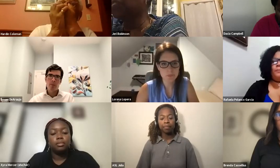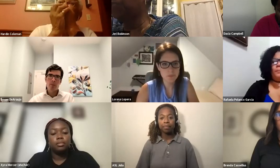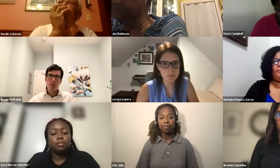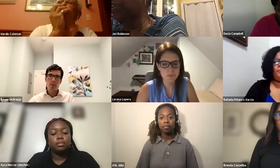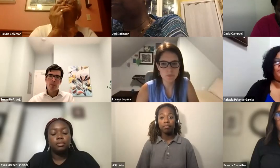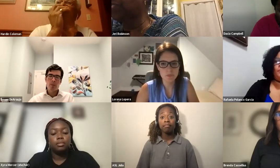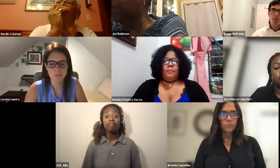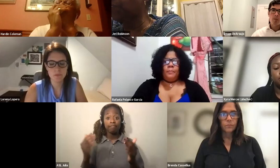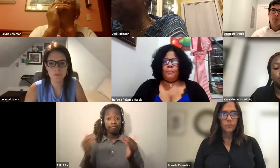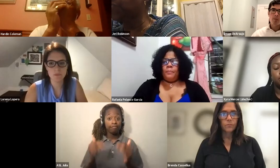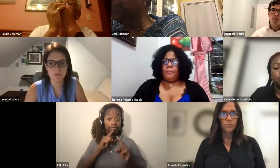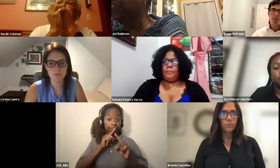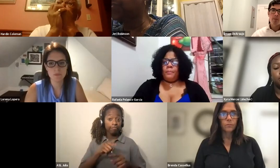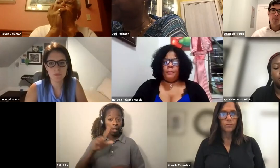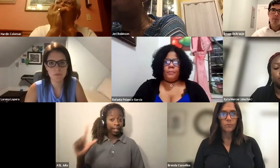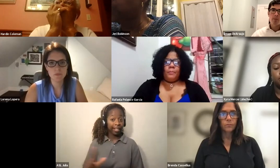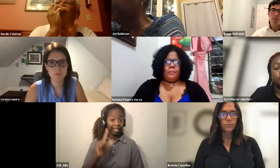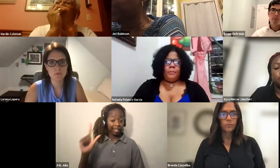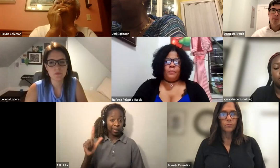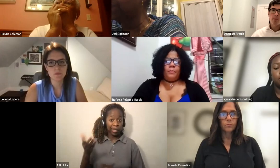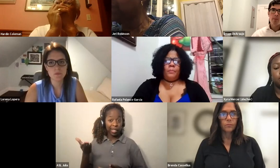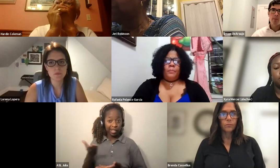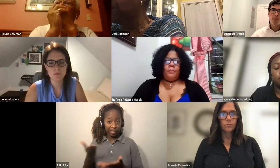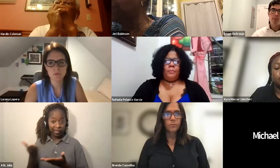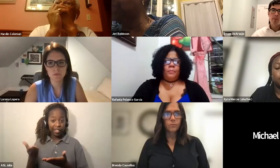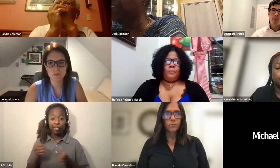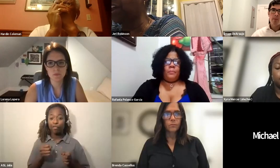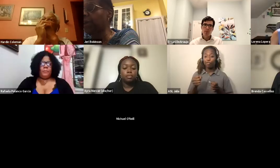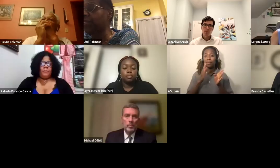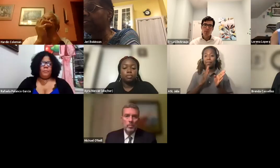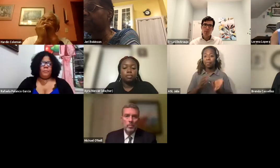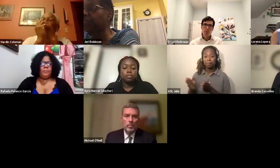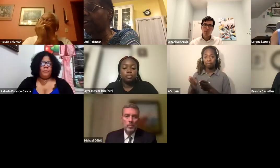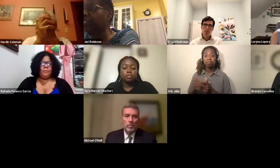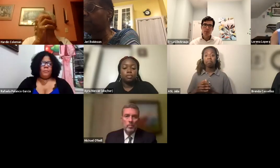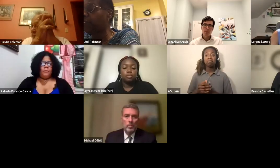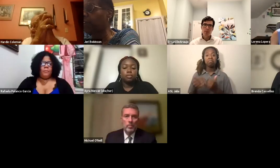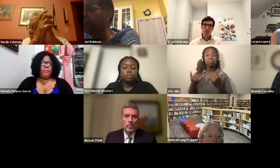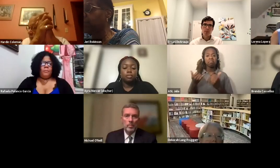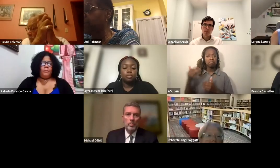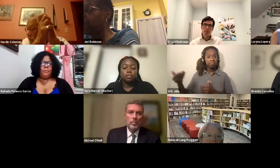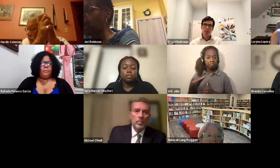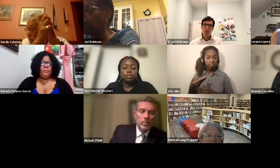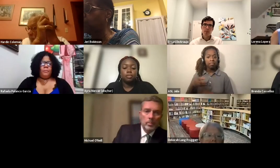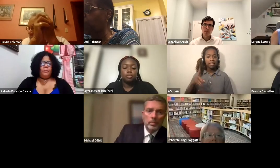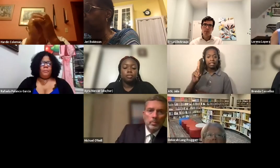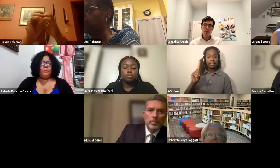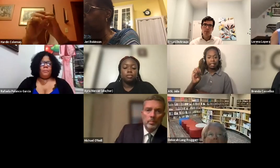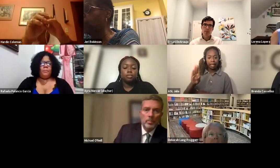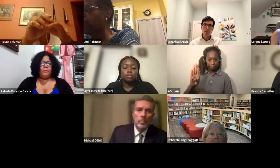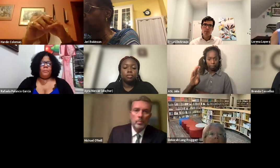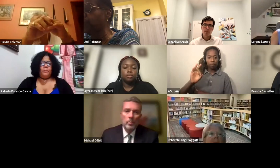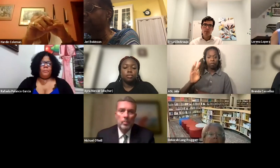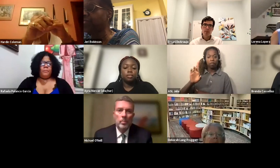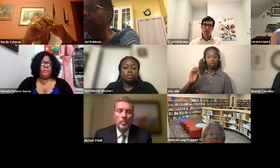our next report is the library services strategic plan at this time i'd like to invite deb fergut um director